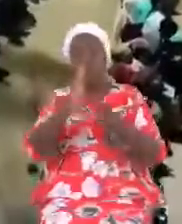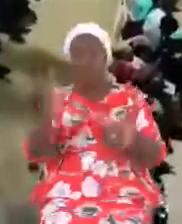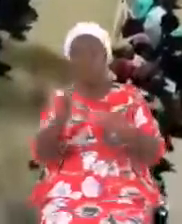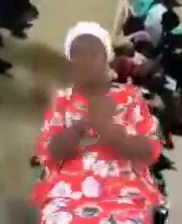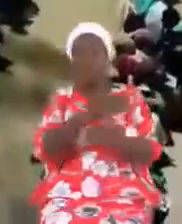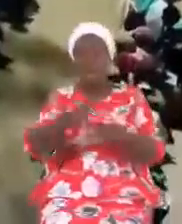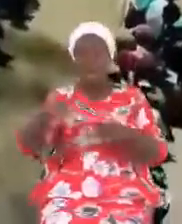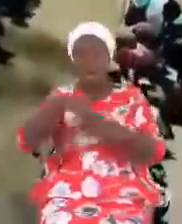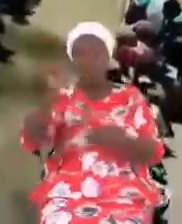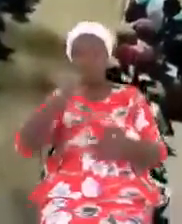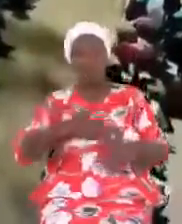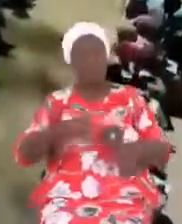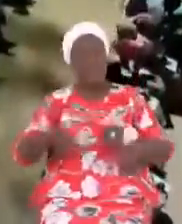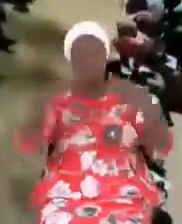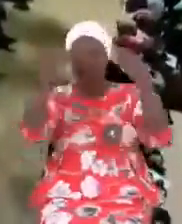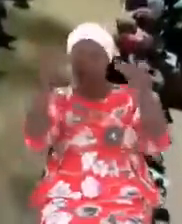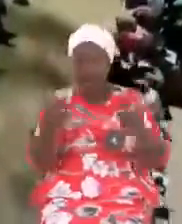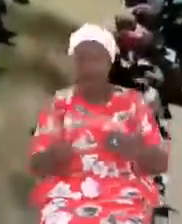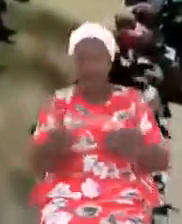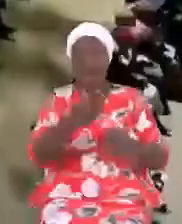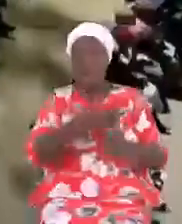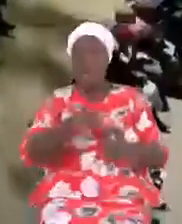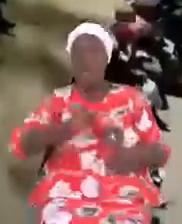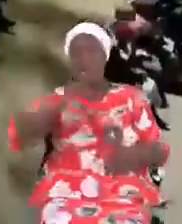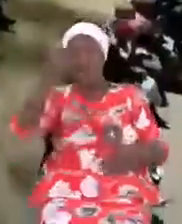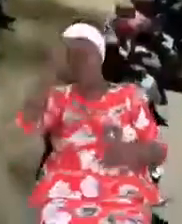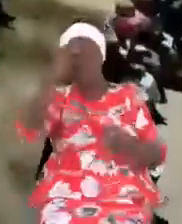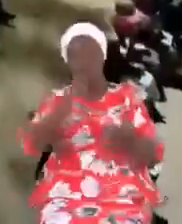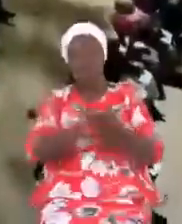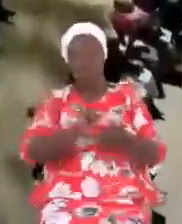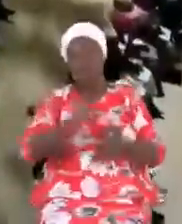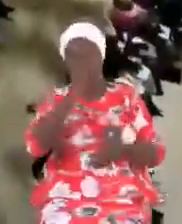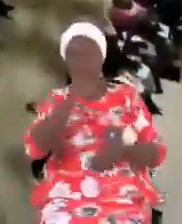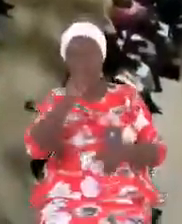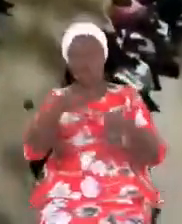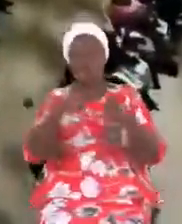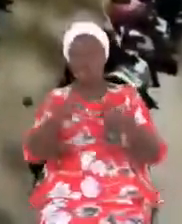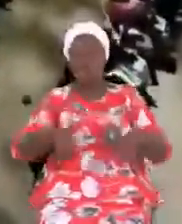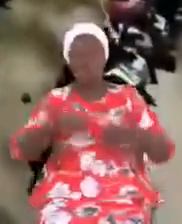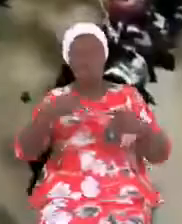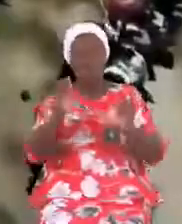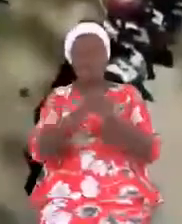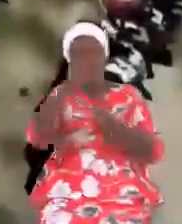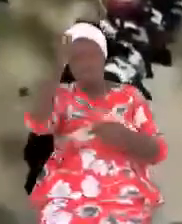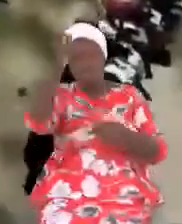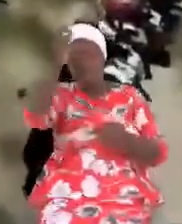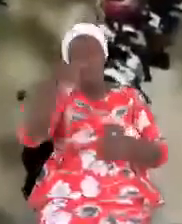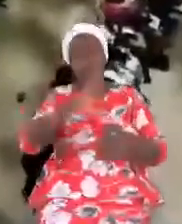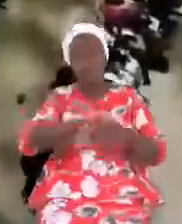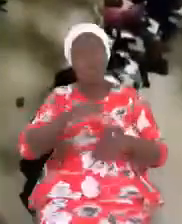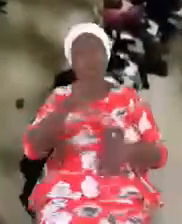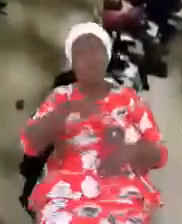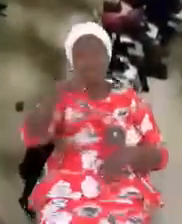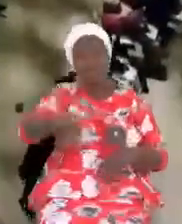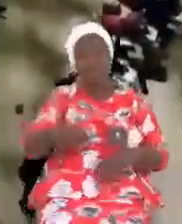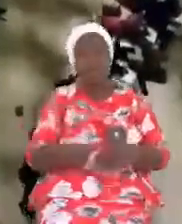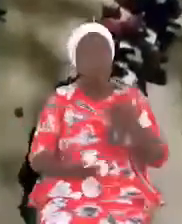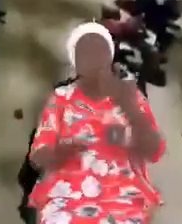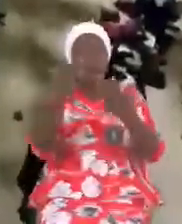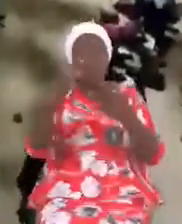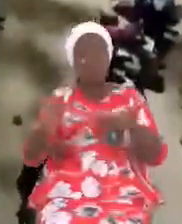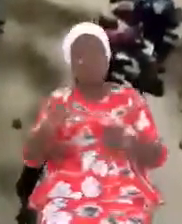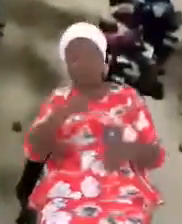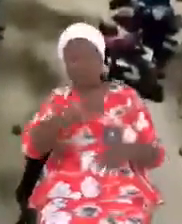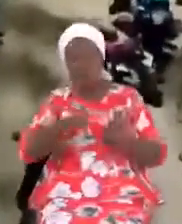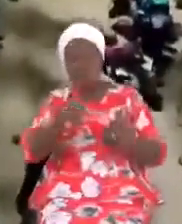my life now. And I know that I'm not going to live with Satan on the other side. I'm going to live with the